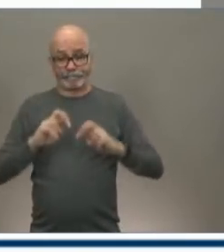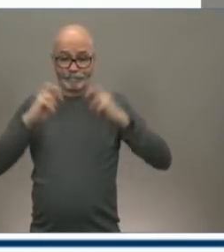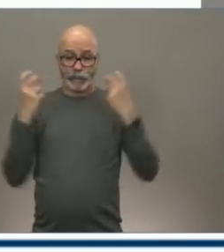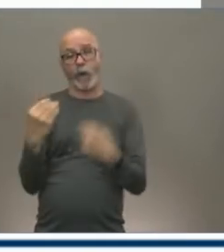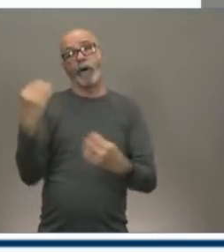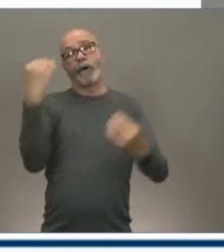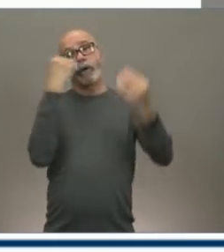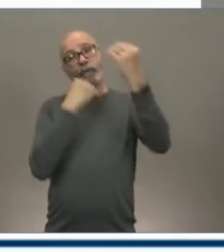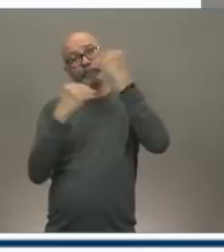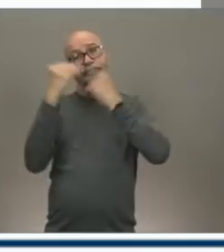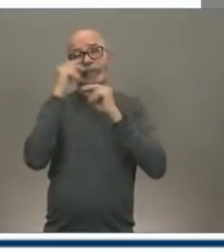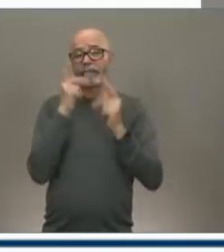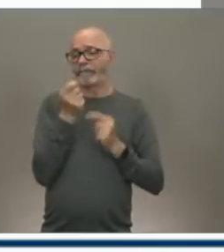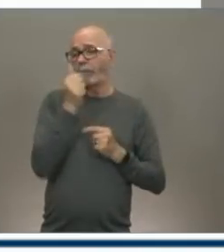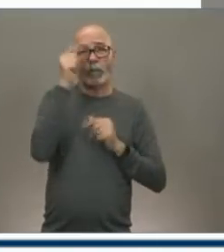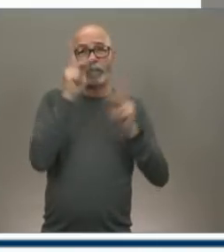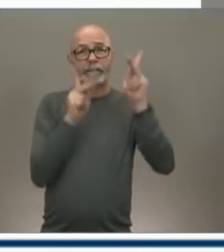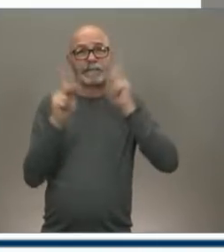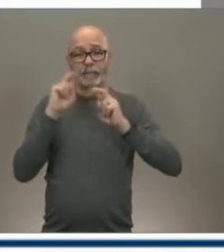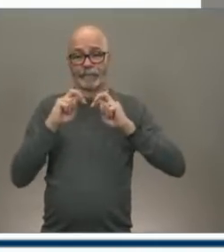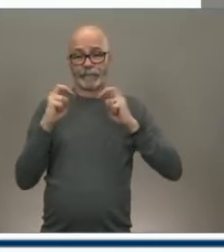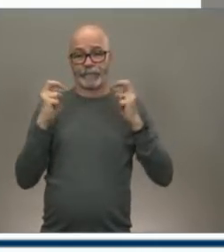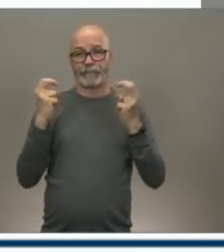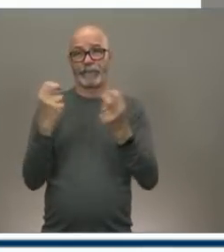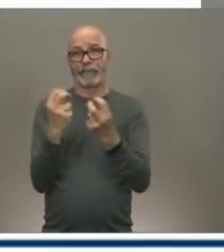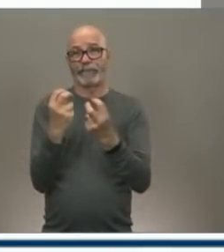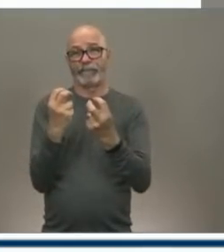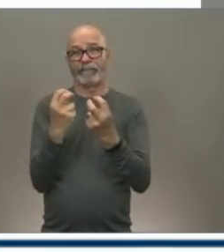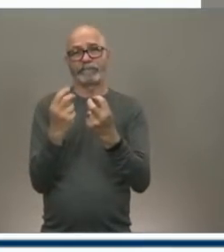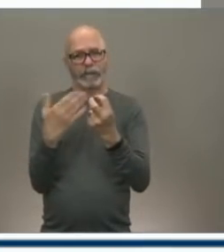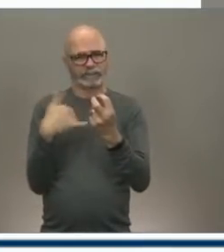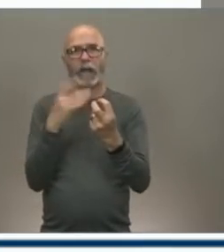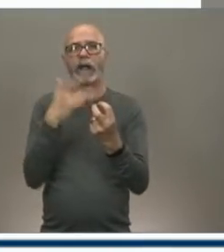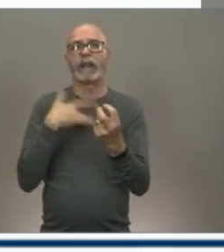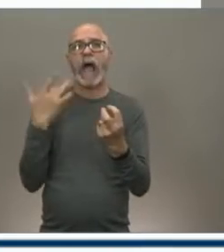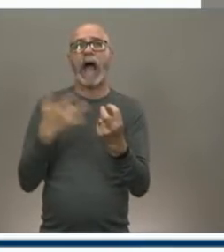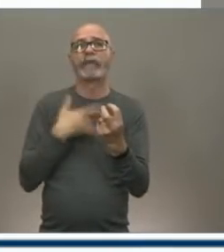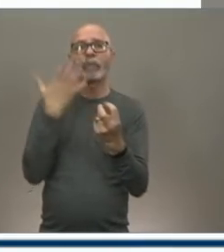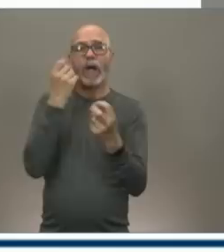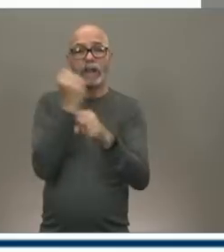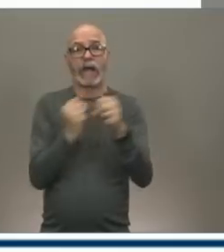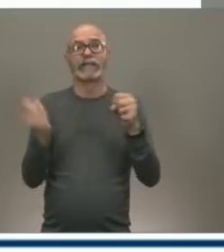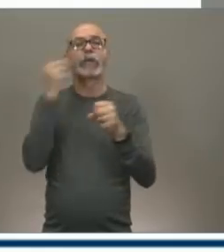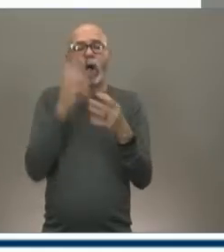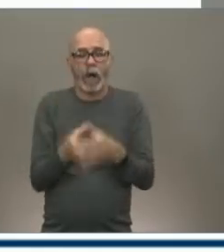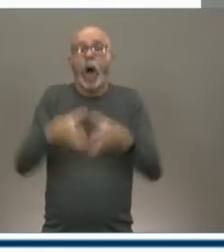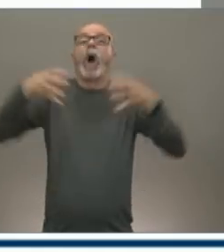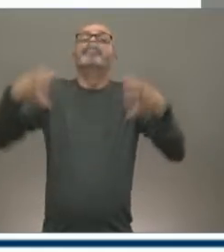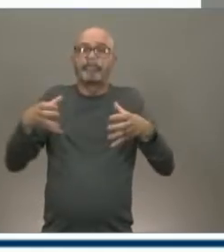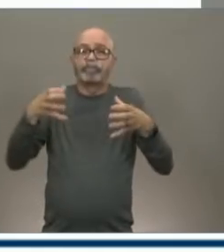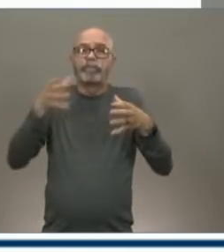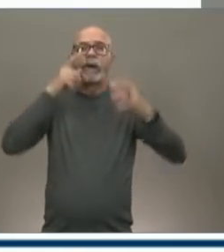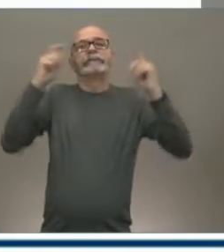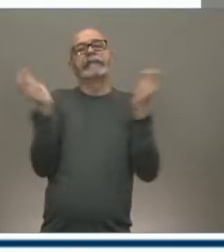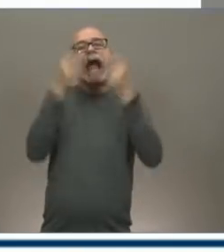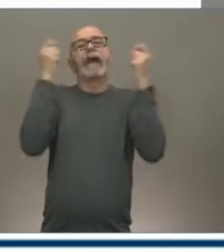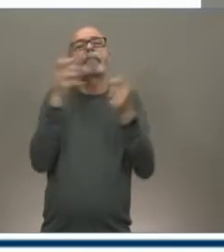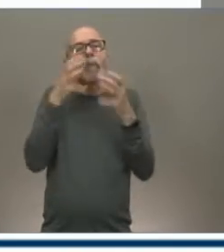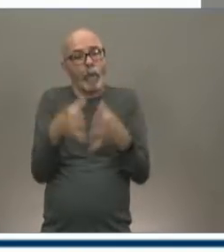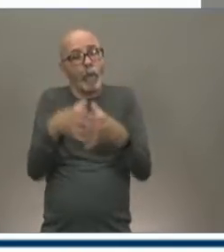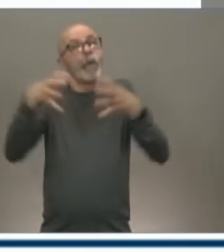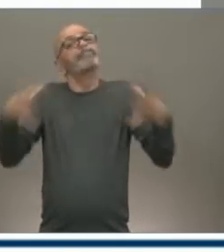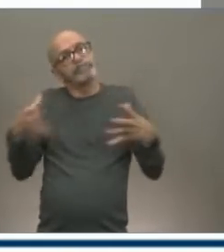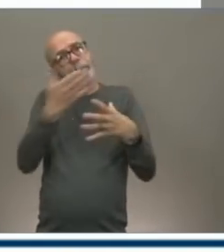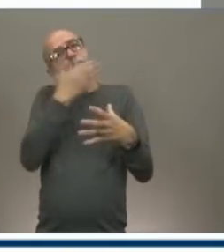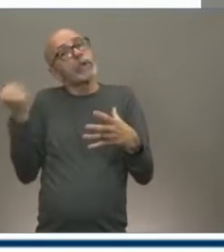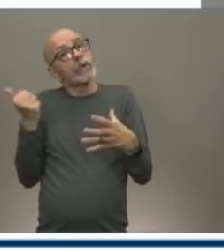be here next year to celebrate. And so I believe that's a price that we're all willing to pay. So before I hand it over to you, Premier, I just wanted to